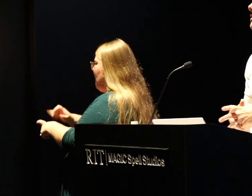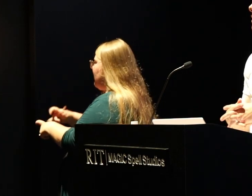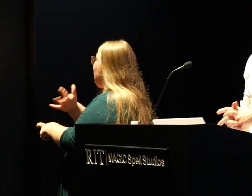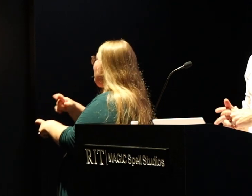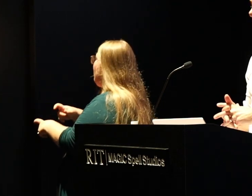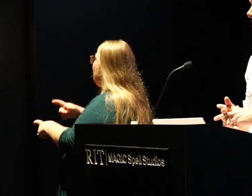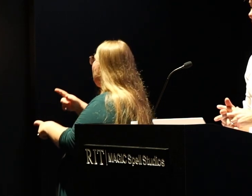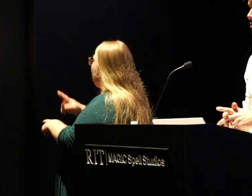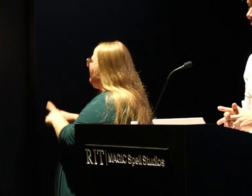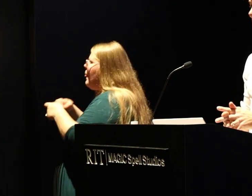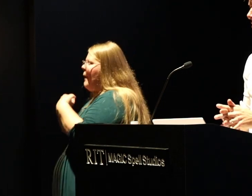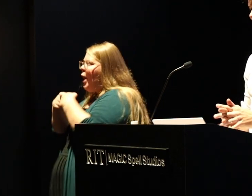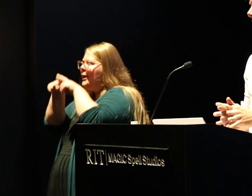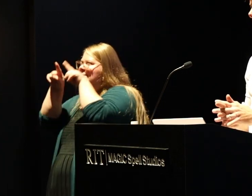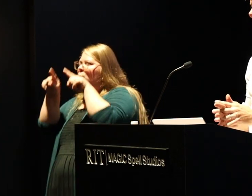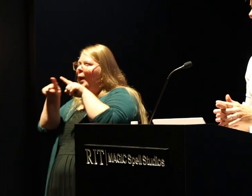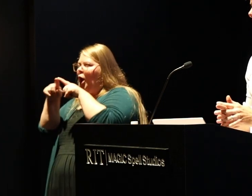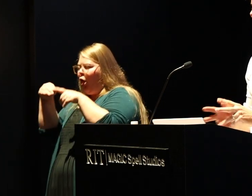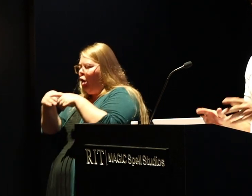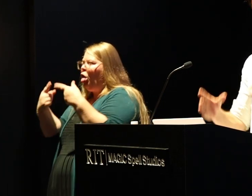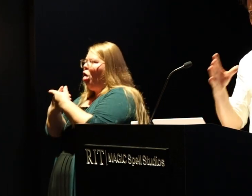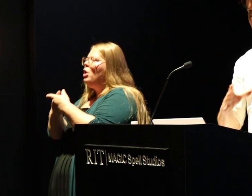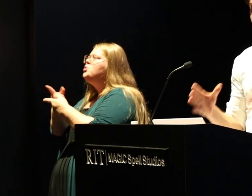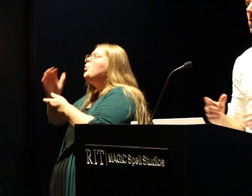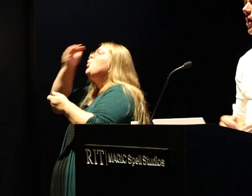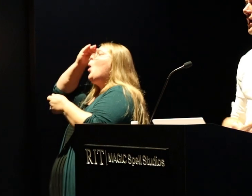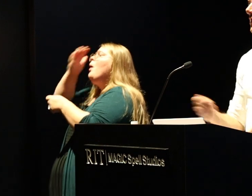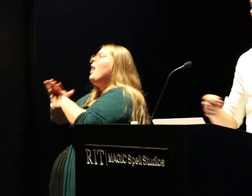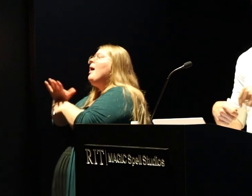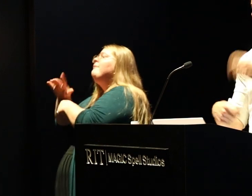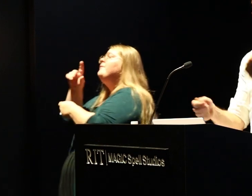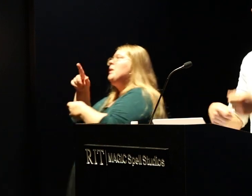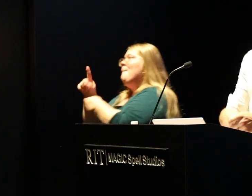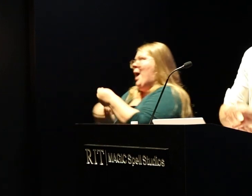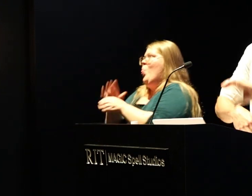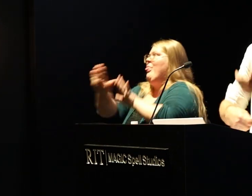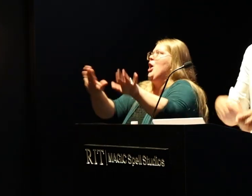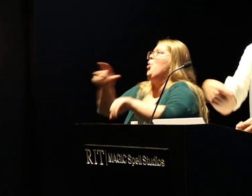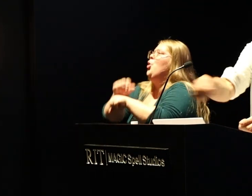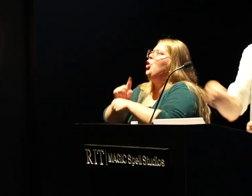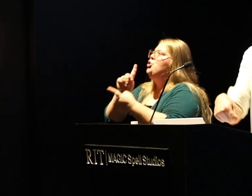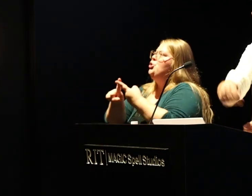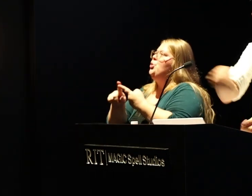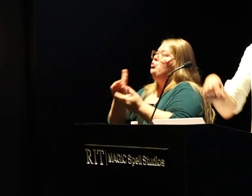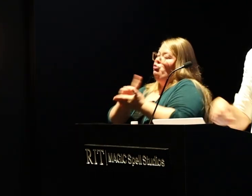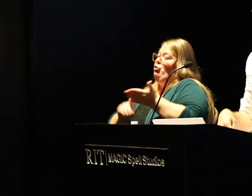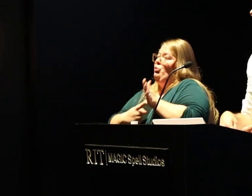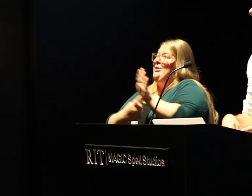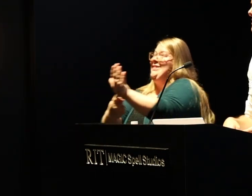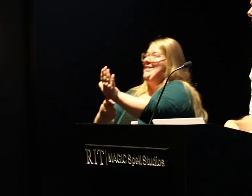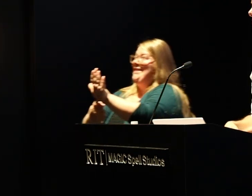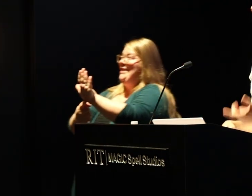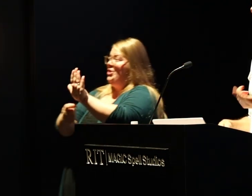But drawing is great. Being able to come with a drawing and then be able to whip out turn the paper over and then say like, well, what if